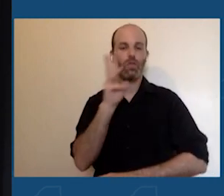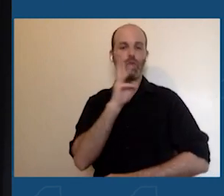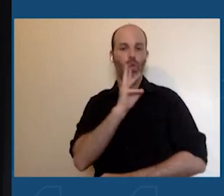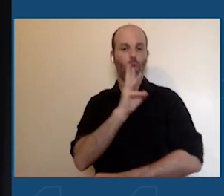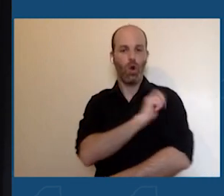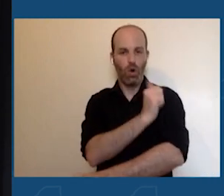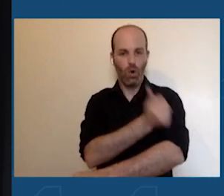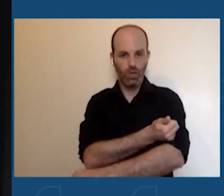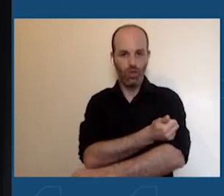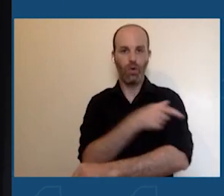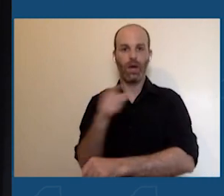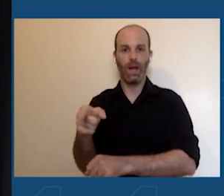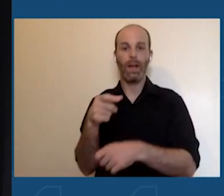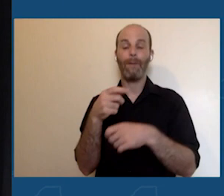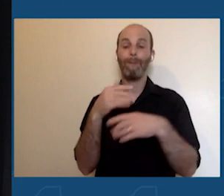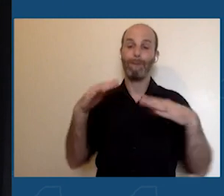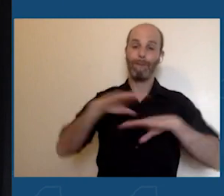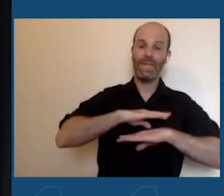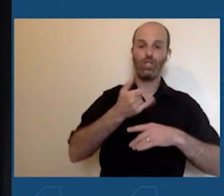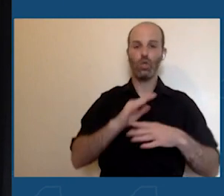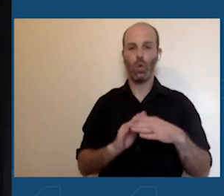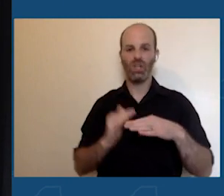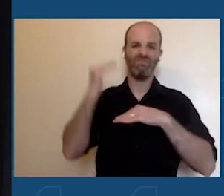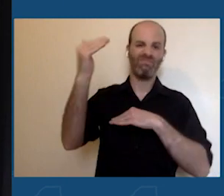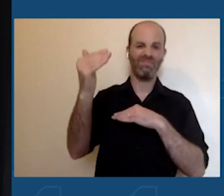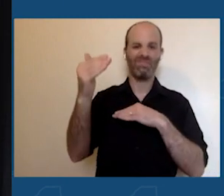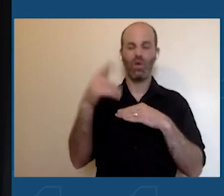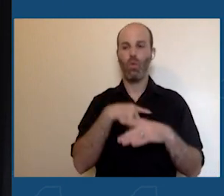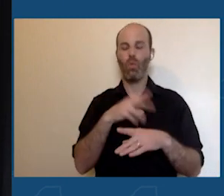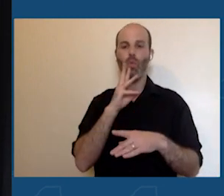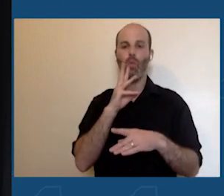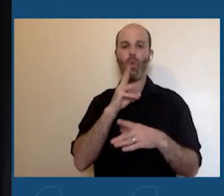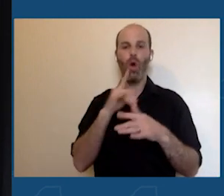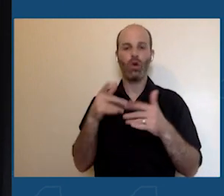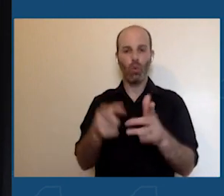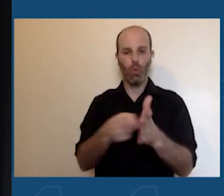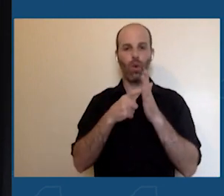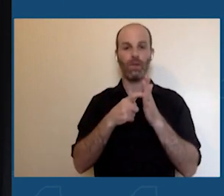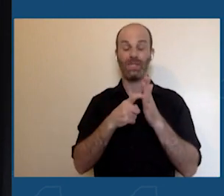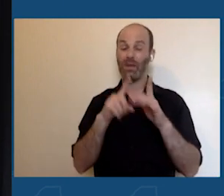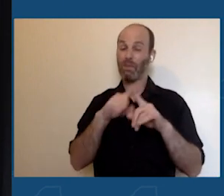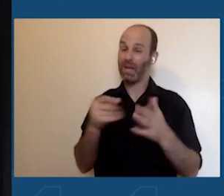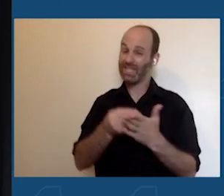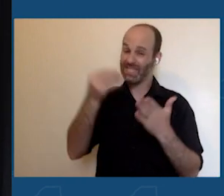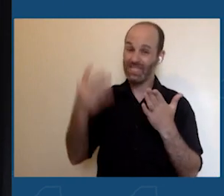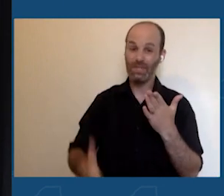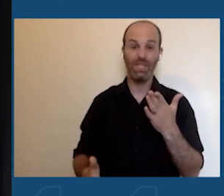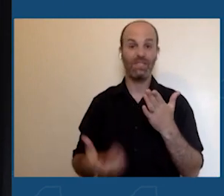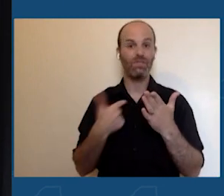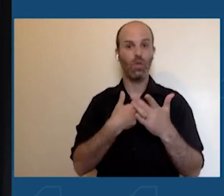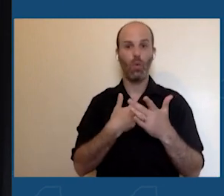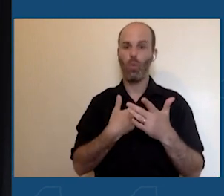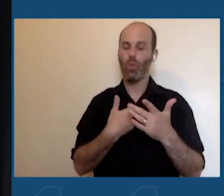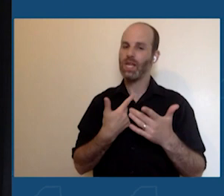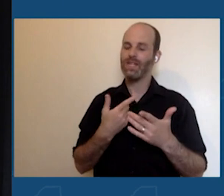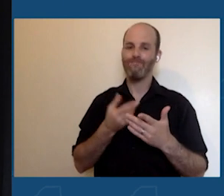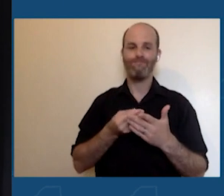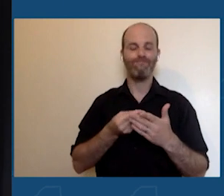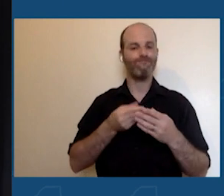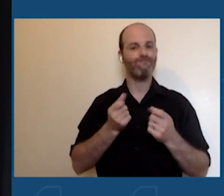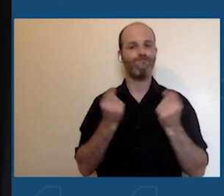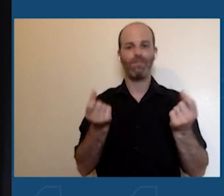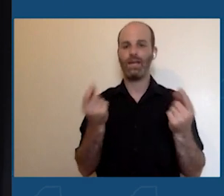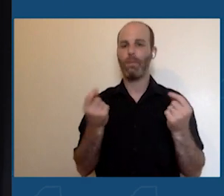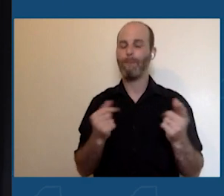all drinking water standards, but it comes at tremendous cost. So we spend millions and millions and millions of